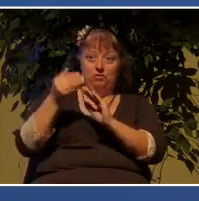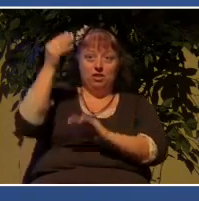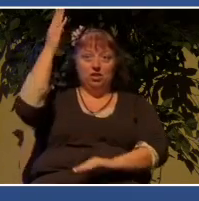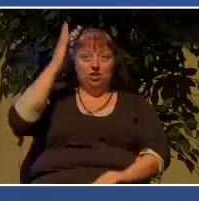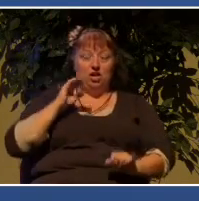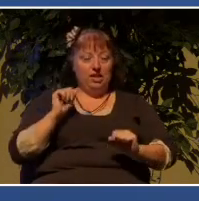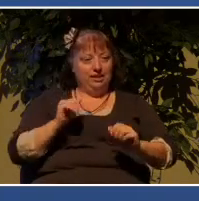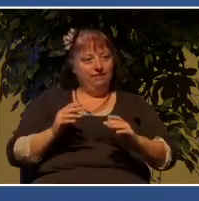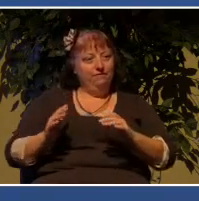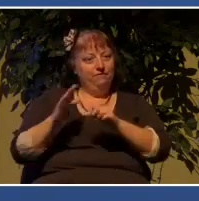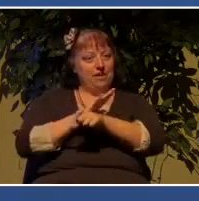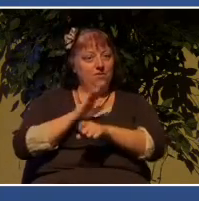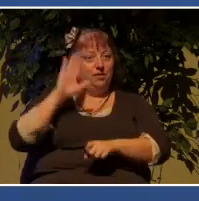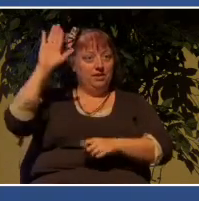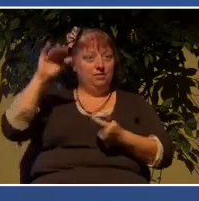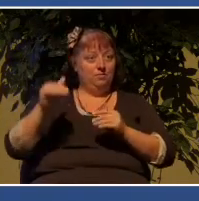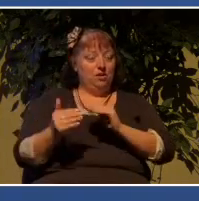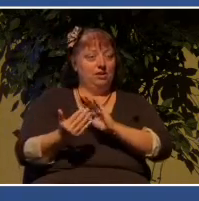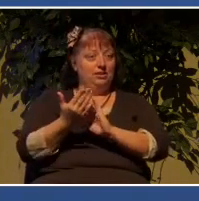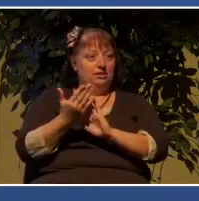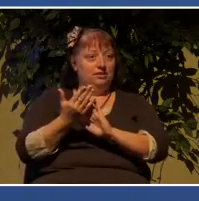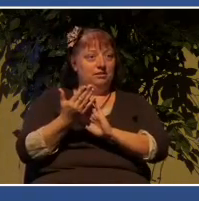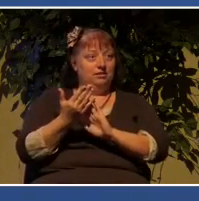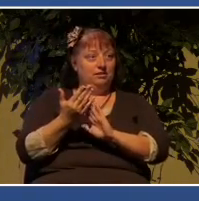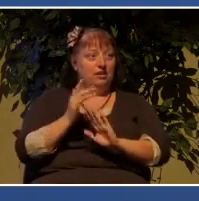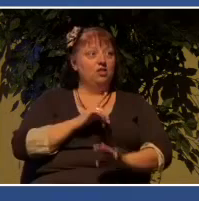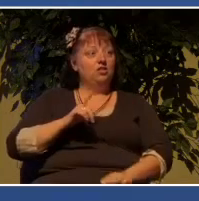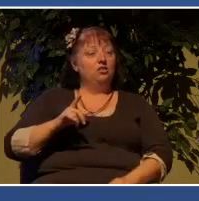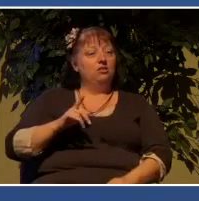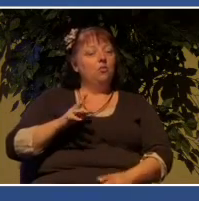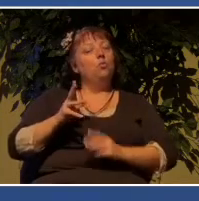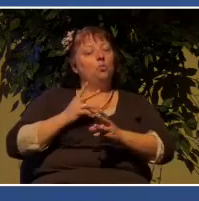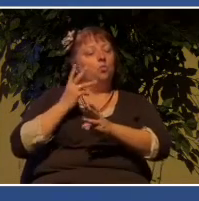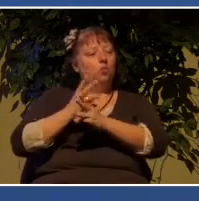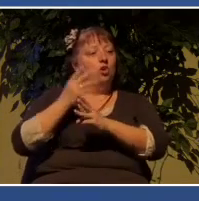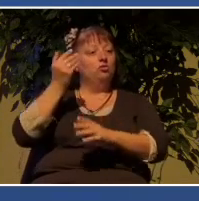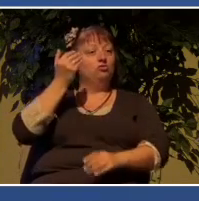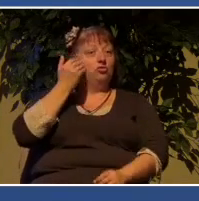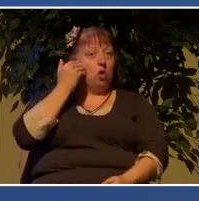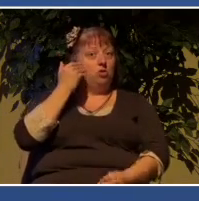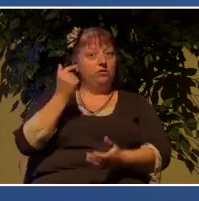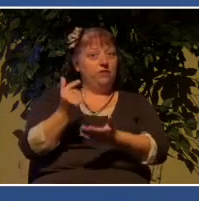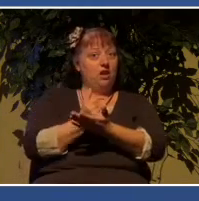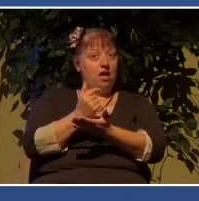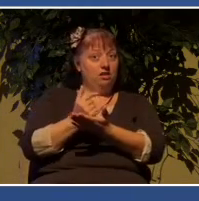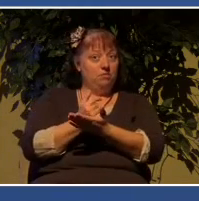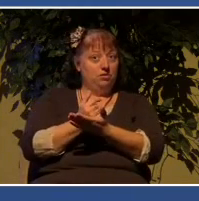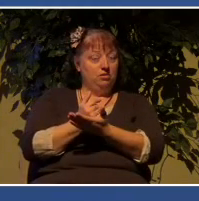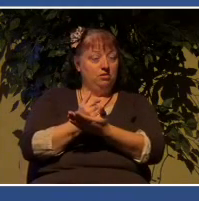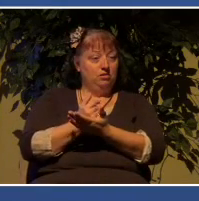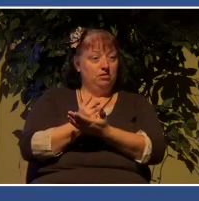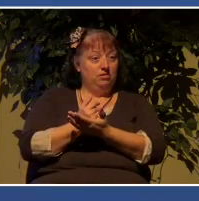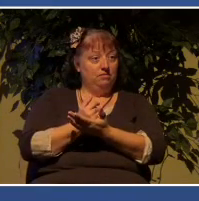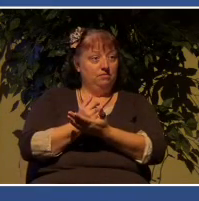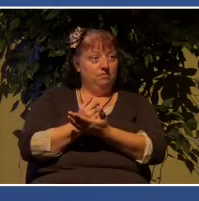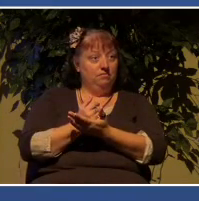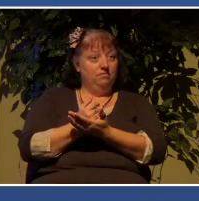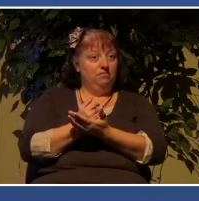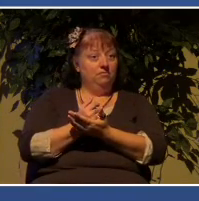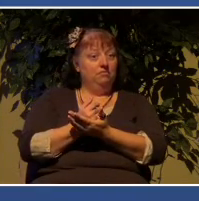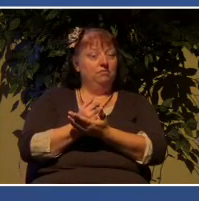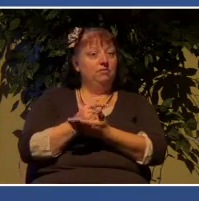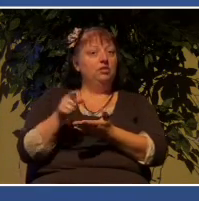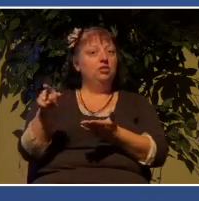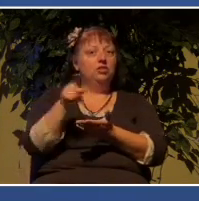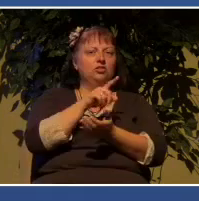fill with his presence that the world knows that the gospel is real? Because you can speak with the tongues